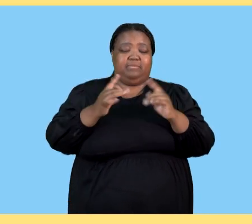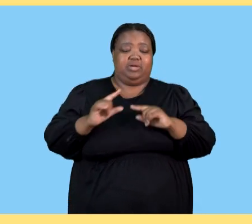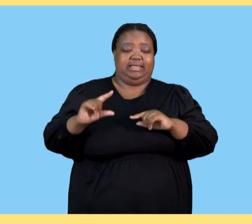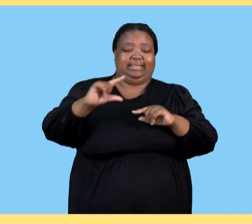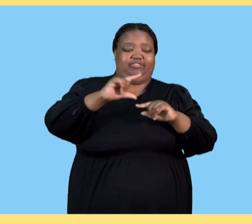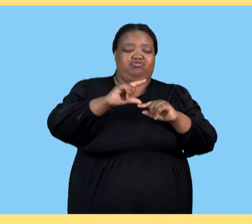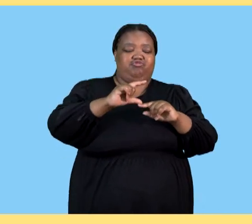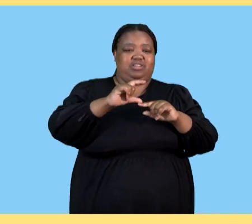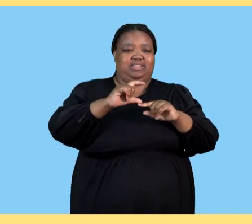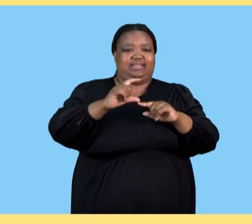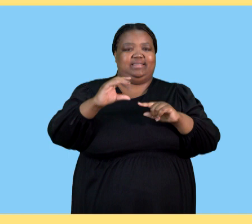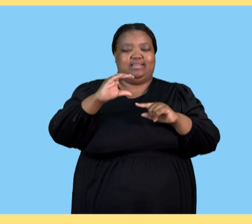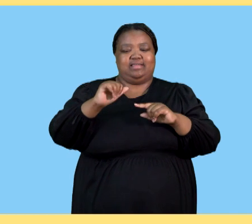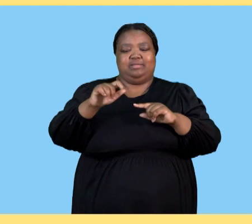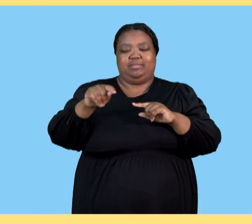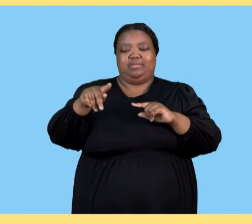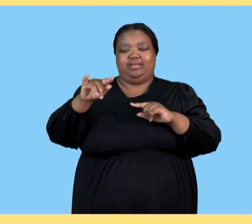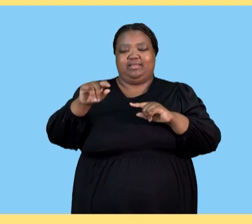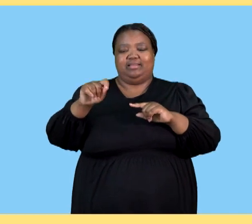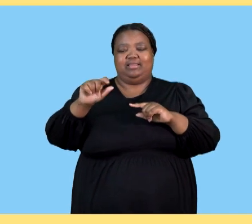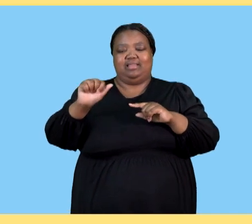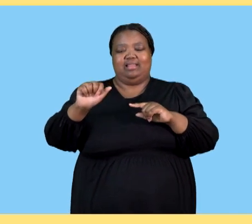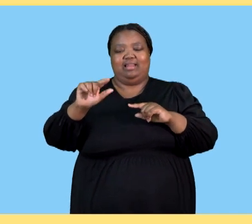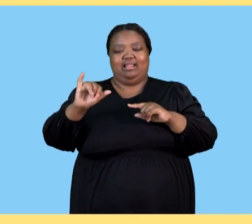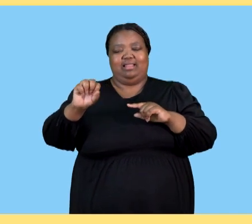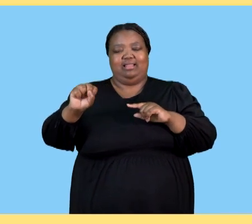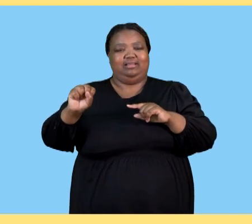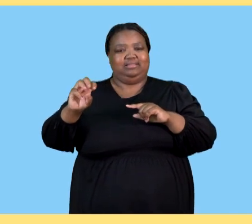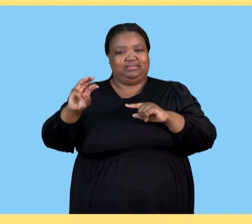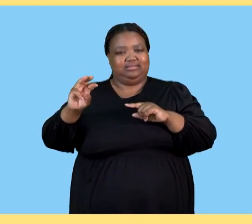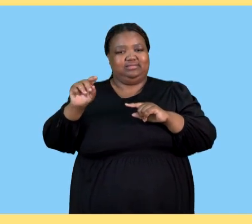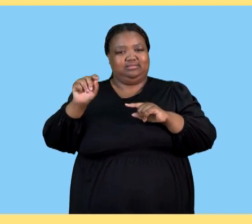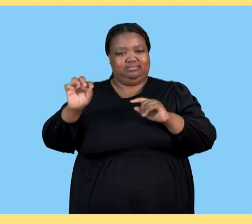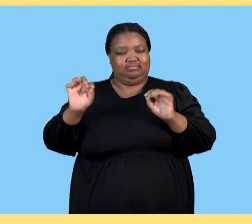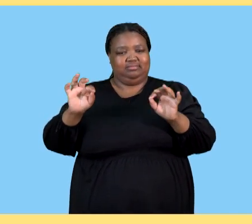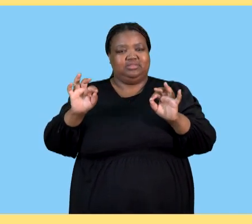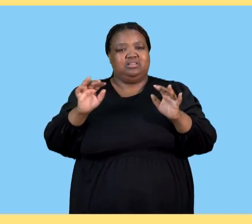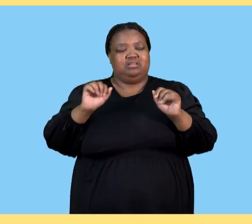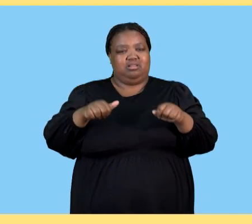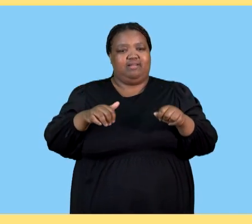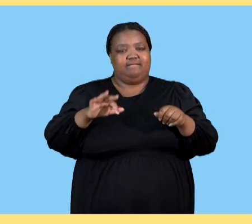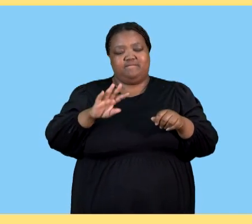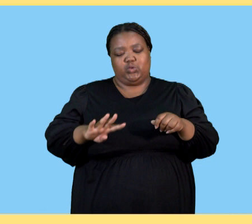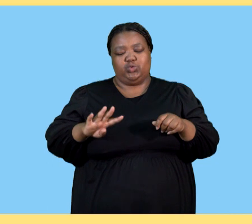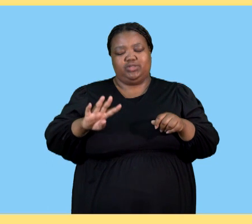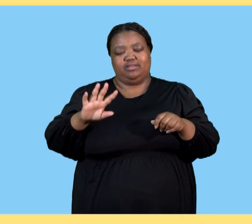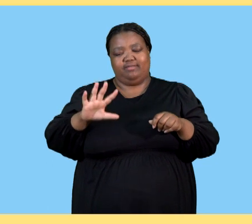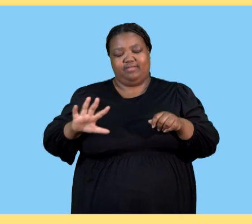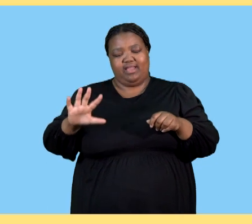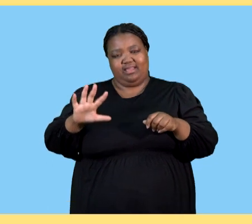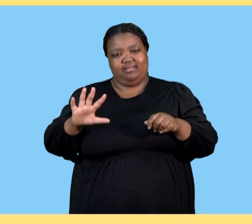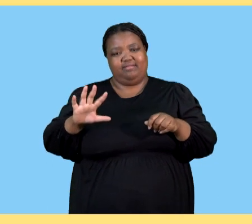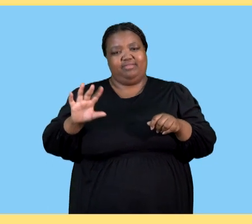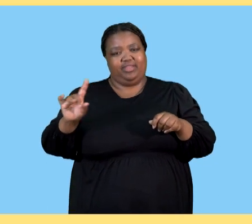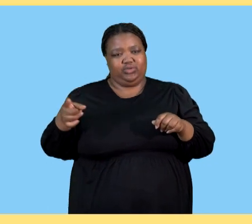And I have interest capitalized. Once I'm told that interest is capitalized, I'll bring it to the credit side,